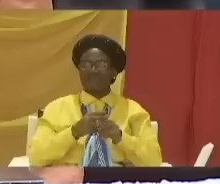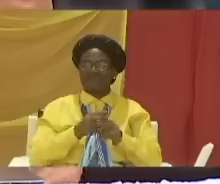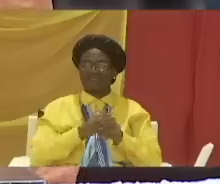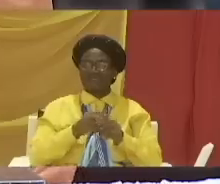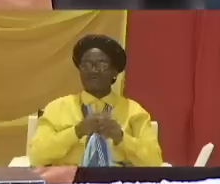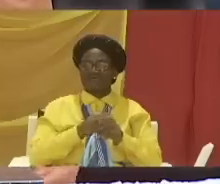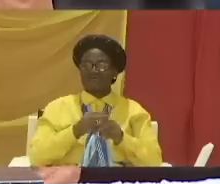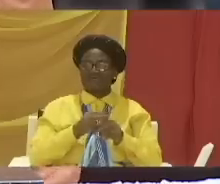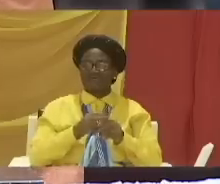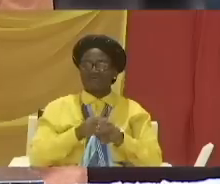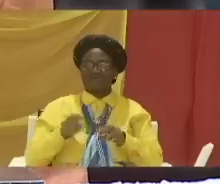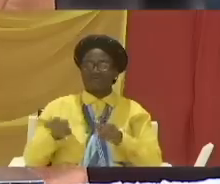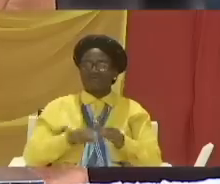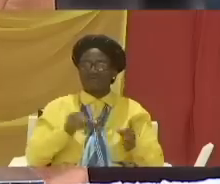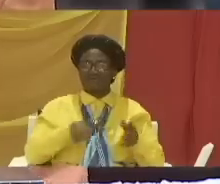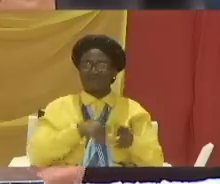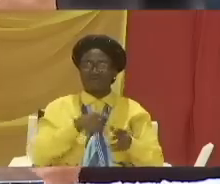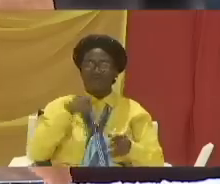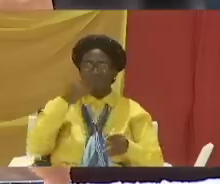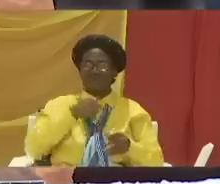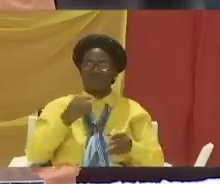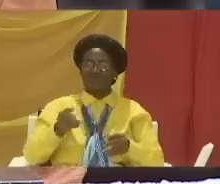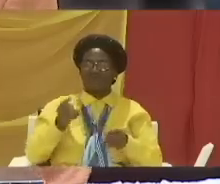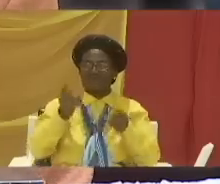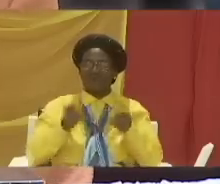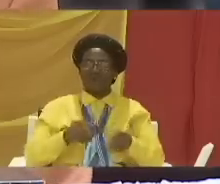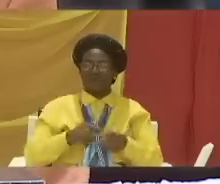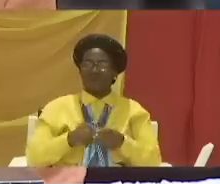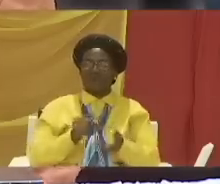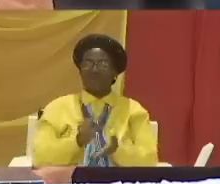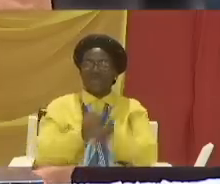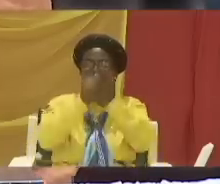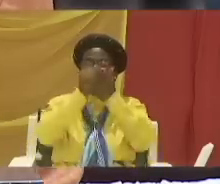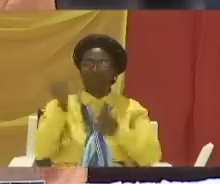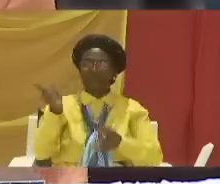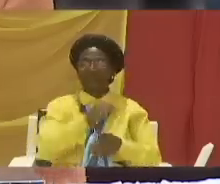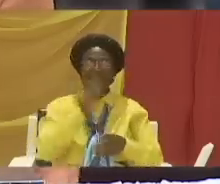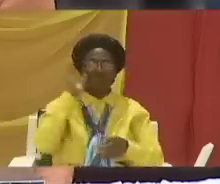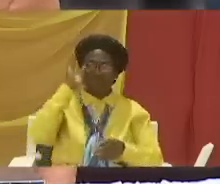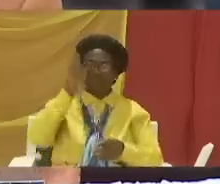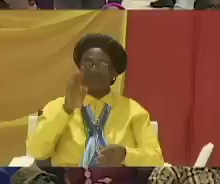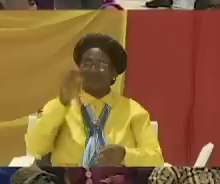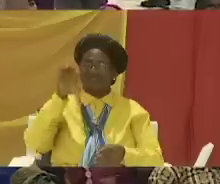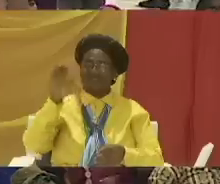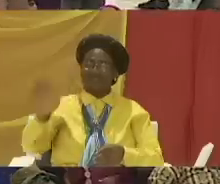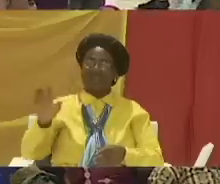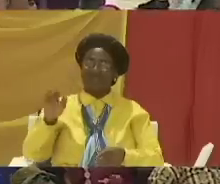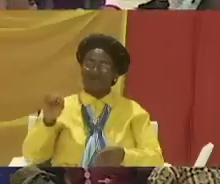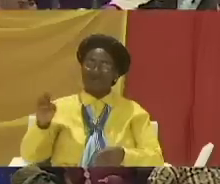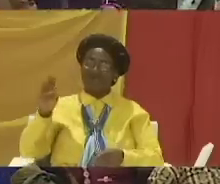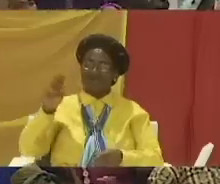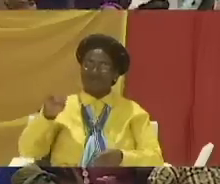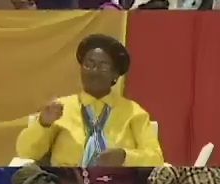those who want to help you will be competing with one another.